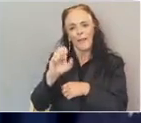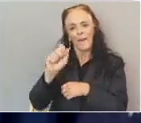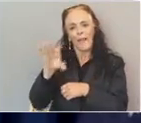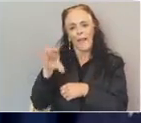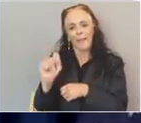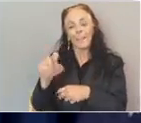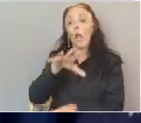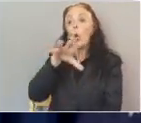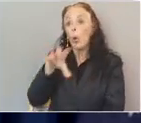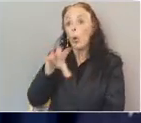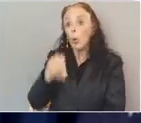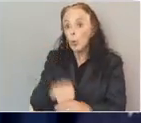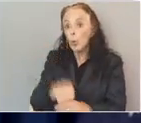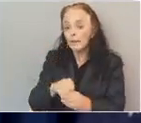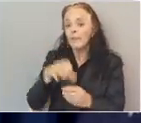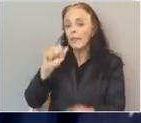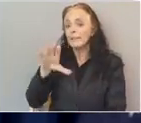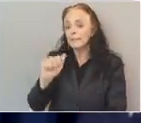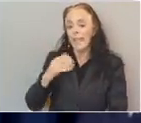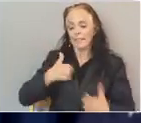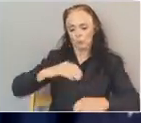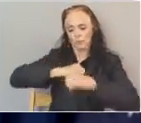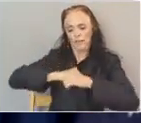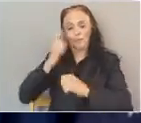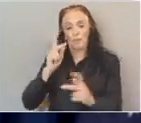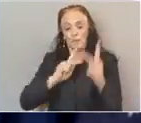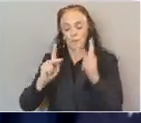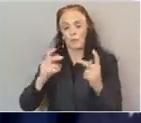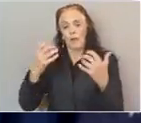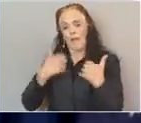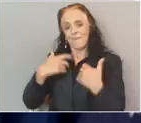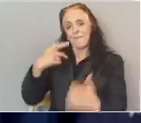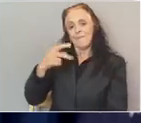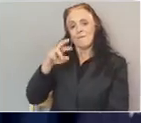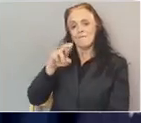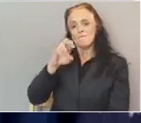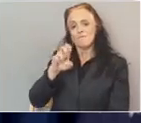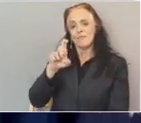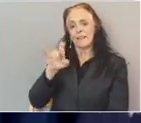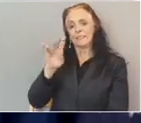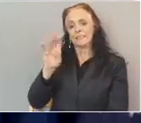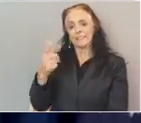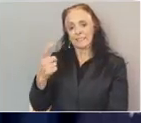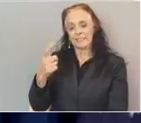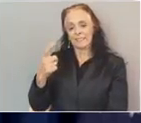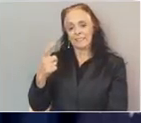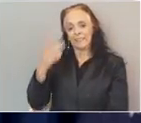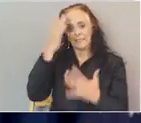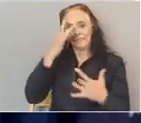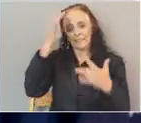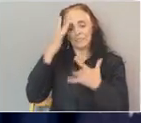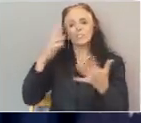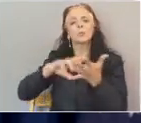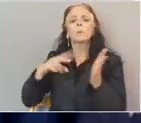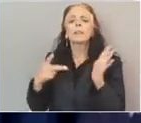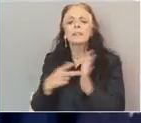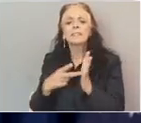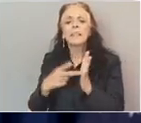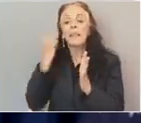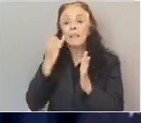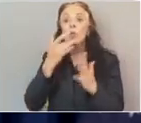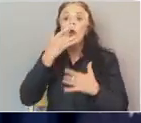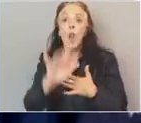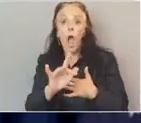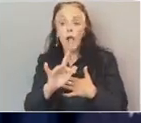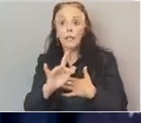pre-existing conditions. So that means if you are fortunate enough to survive